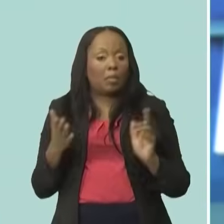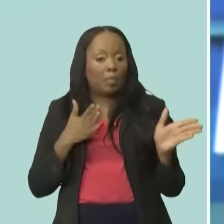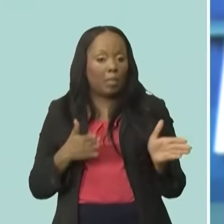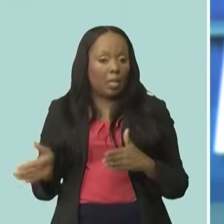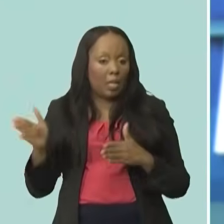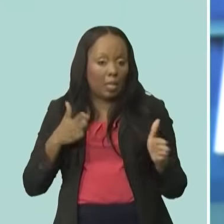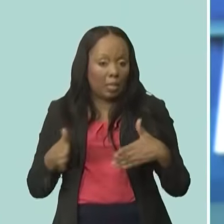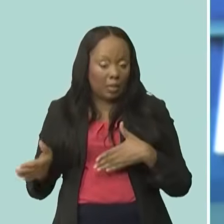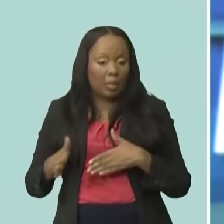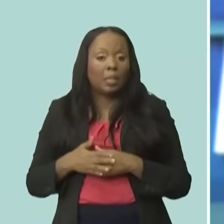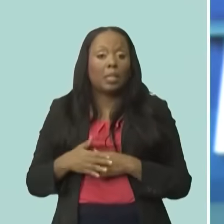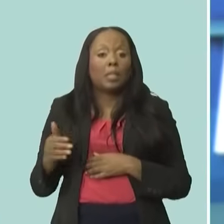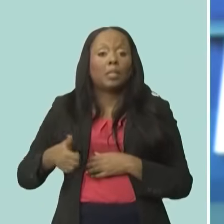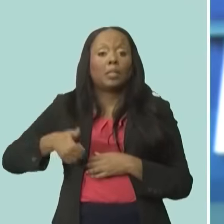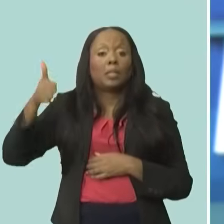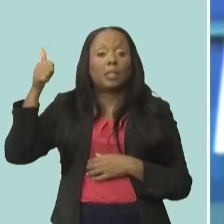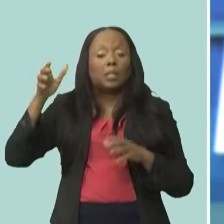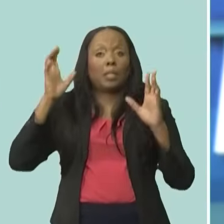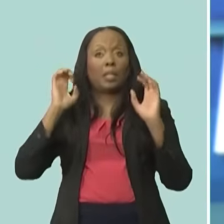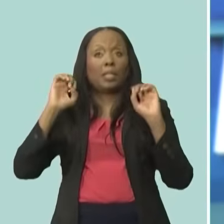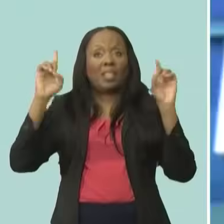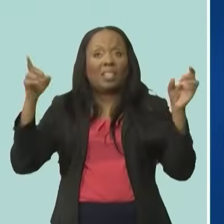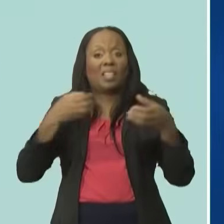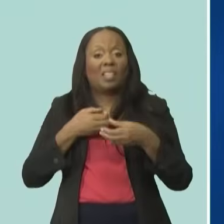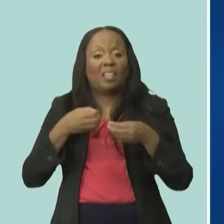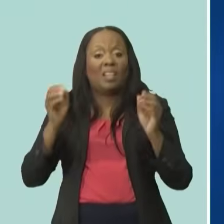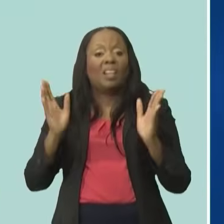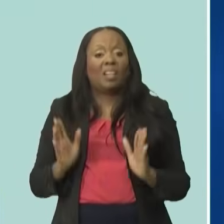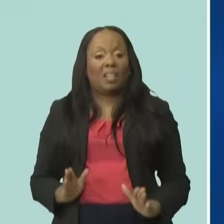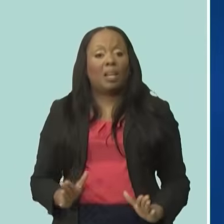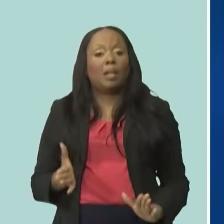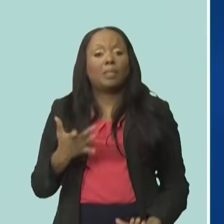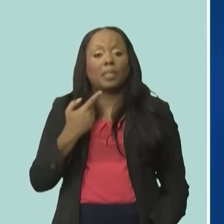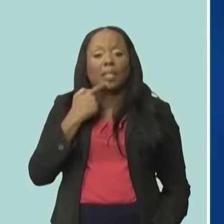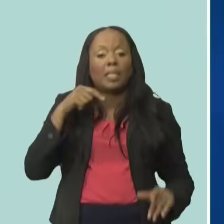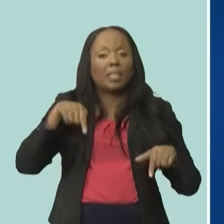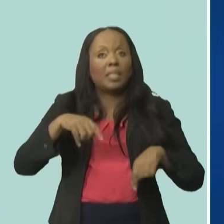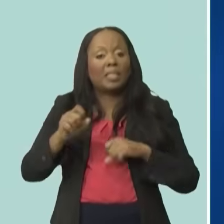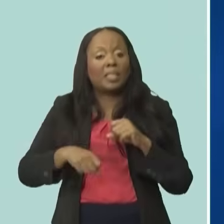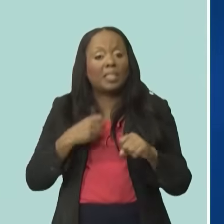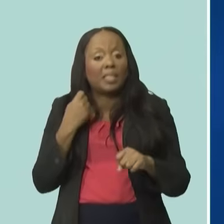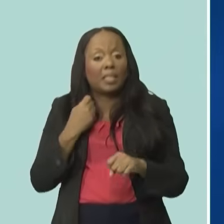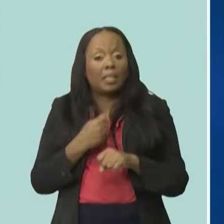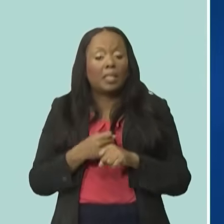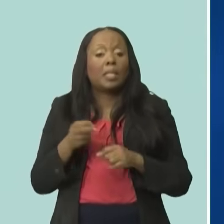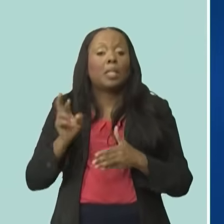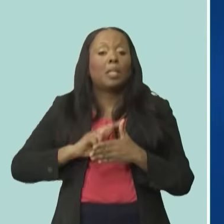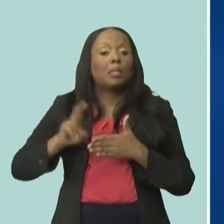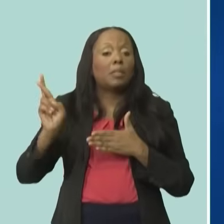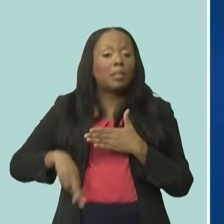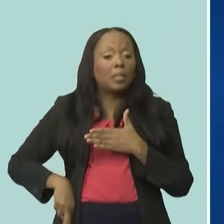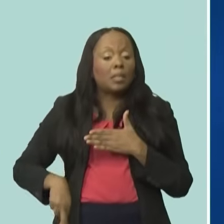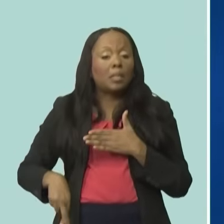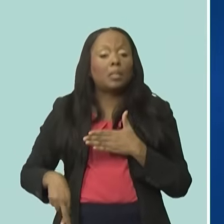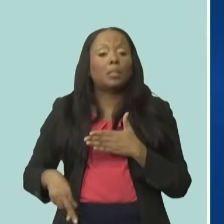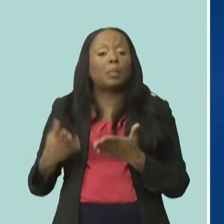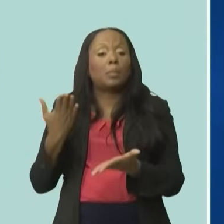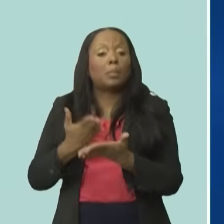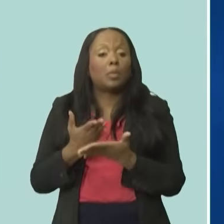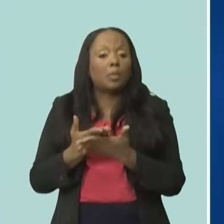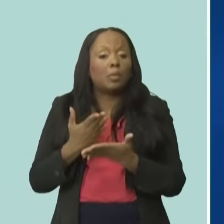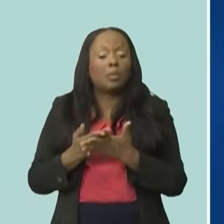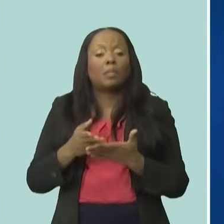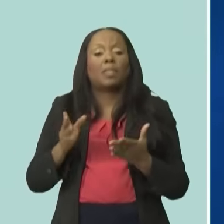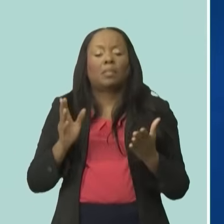agenda. Chief Education Officer, Dr. Ramona Archer-Bradshaw, says this year's Barbados Secondary School's